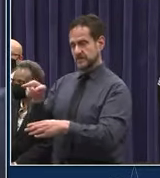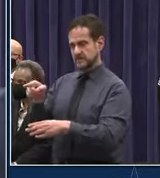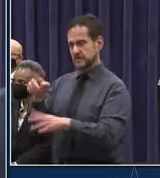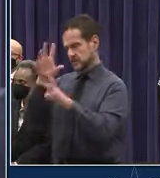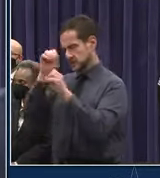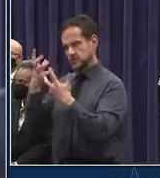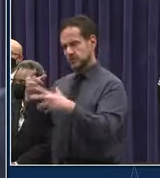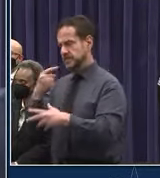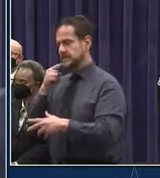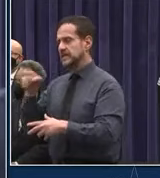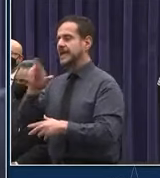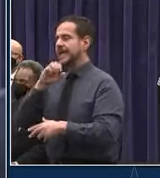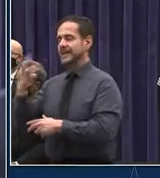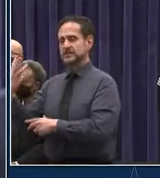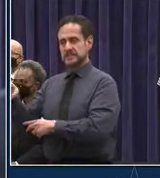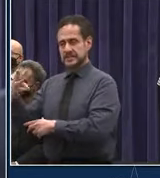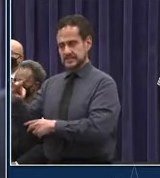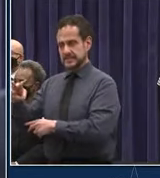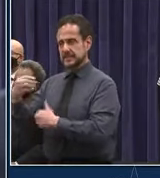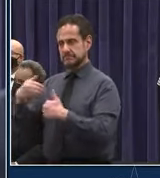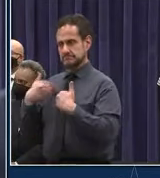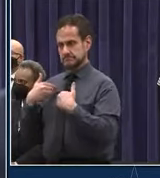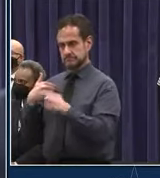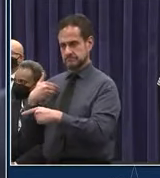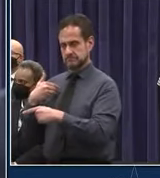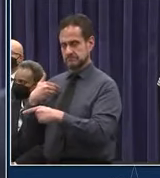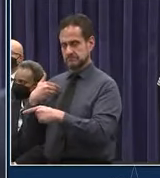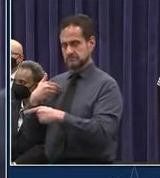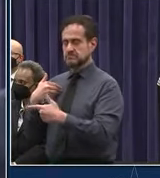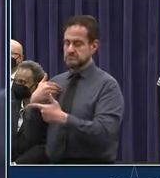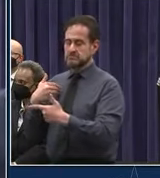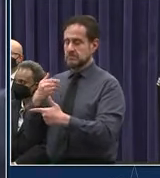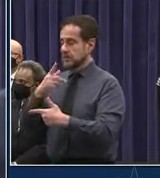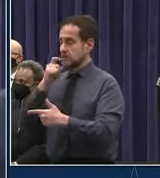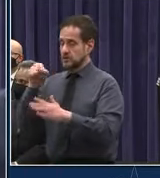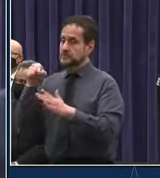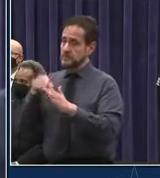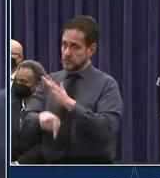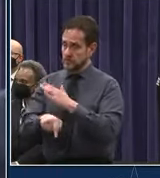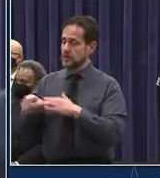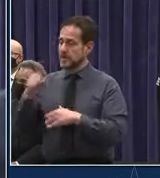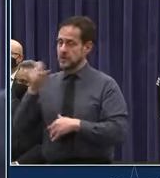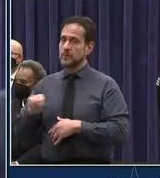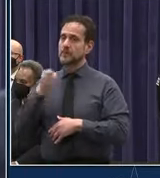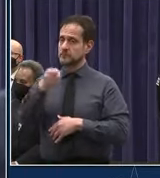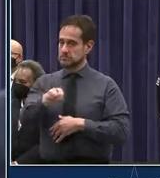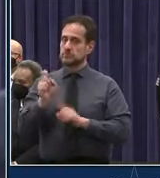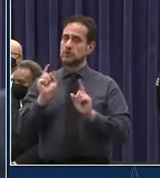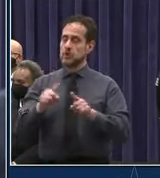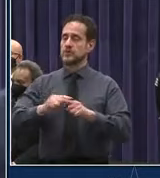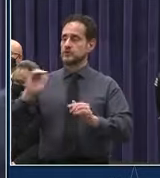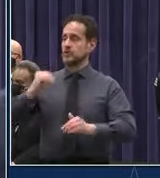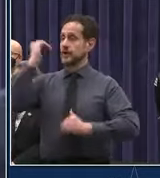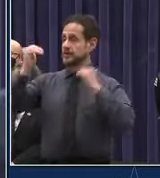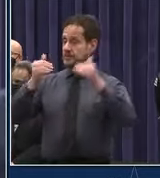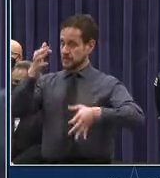a 16-year-old juvenile who, due to the nature of these offenses, will be tried in adult court. So he will be in adult court at